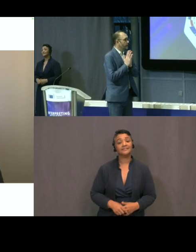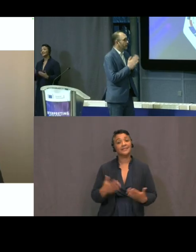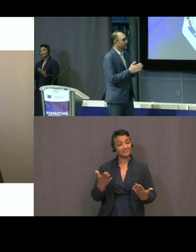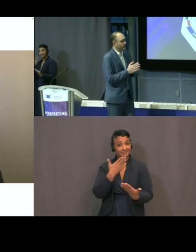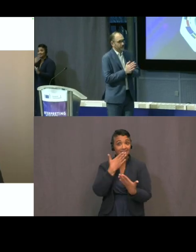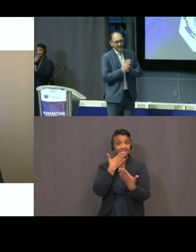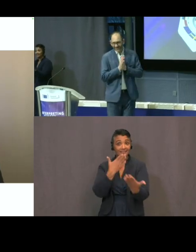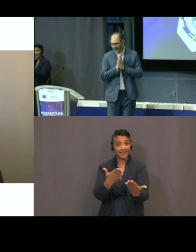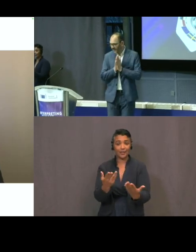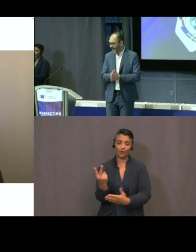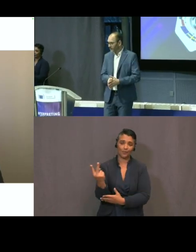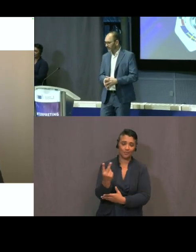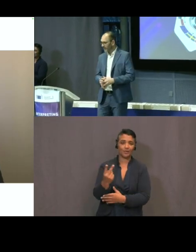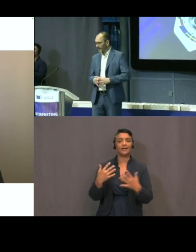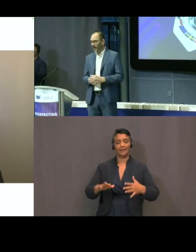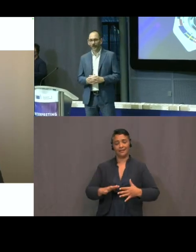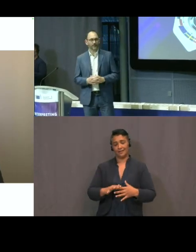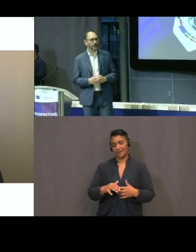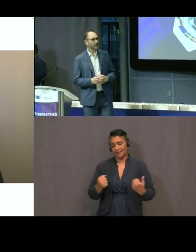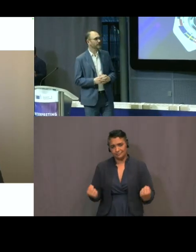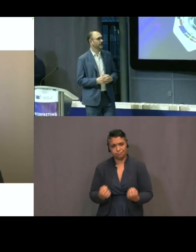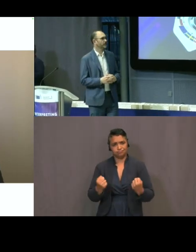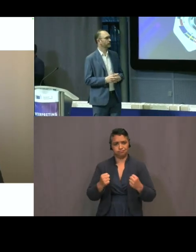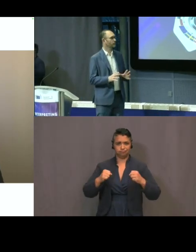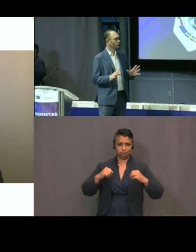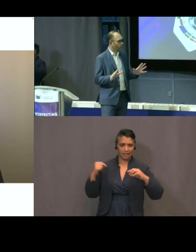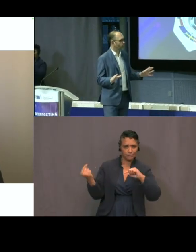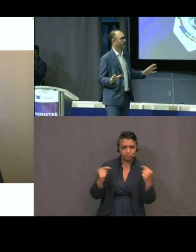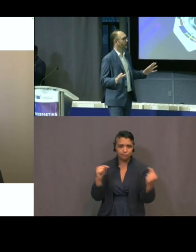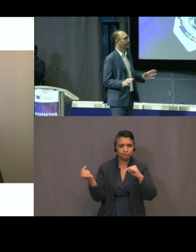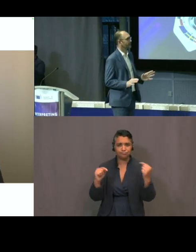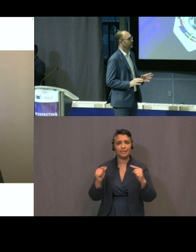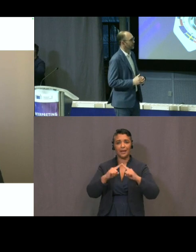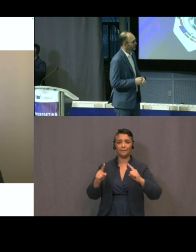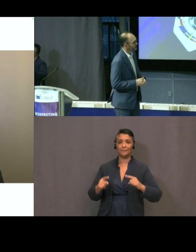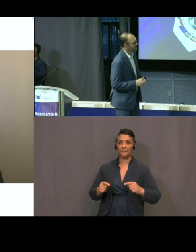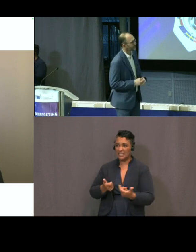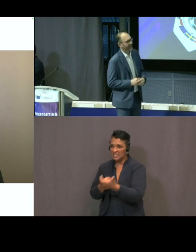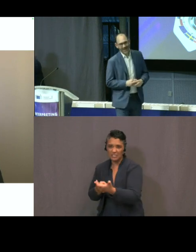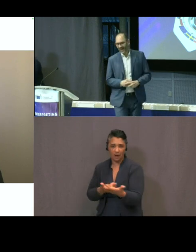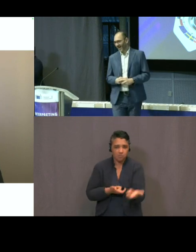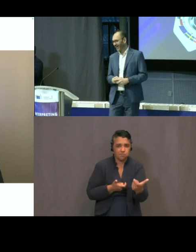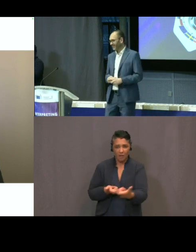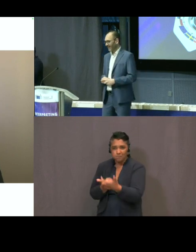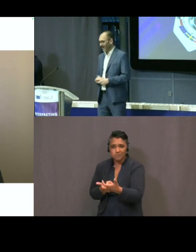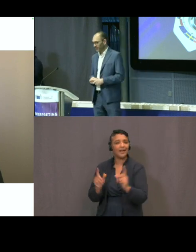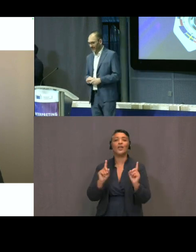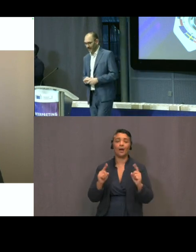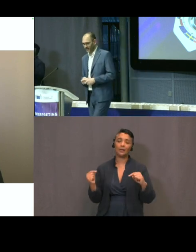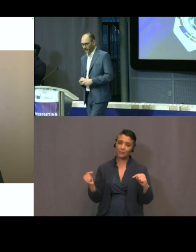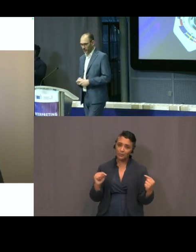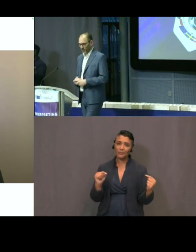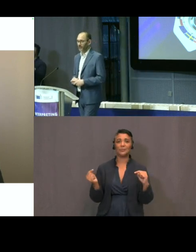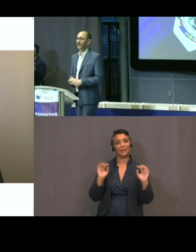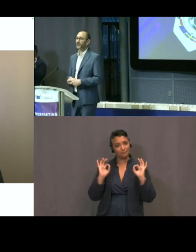you both for this very engaging, heartfelt, yet cordial battle of words. And I would now